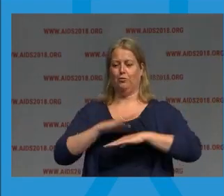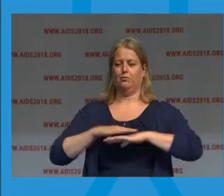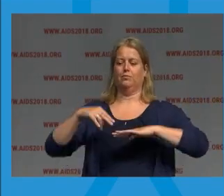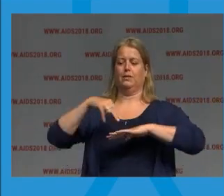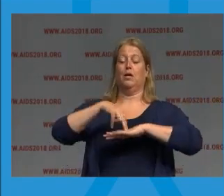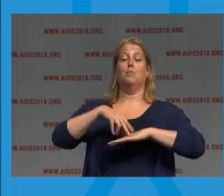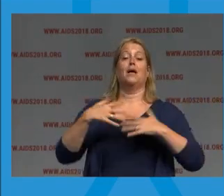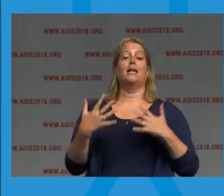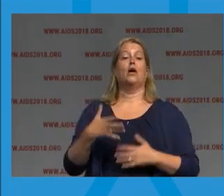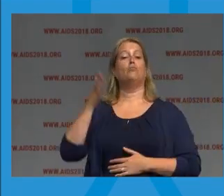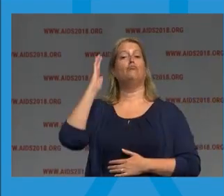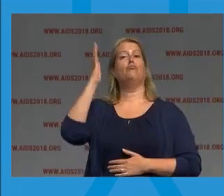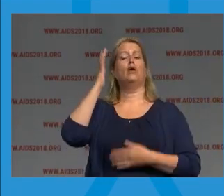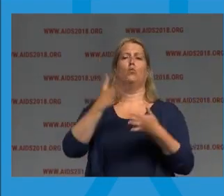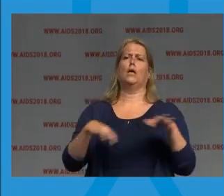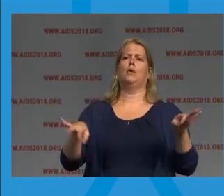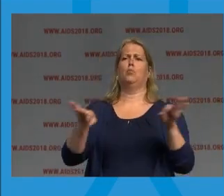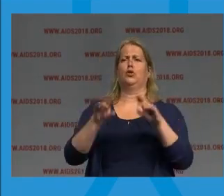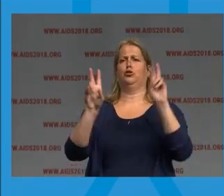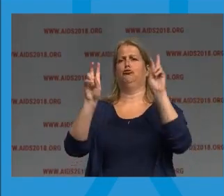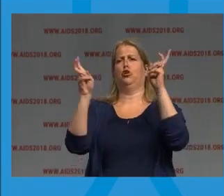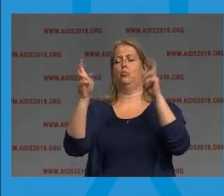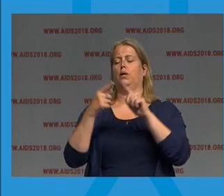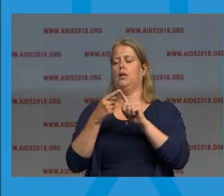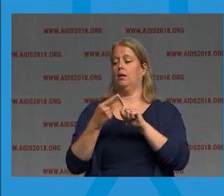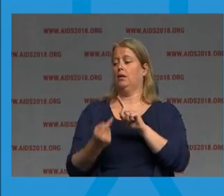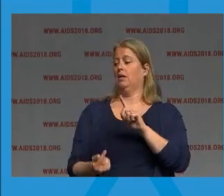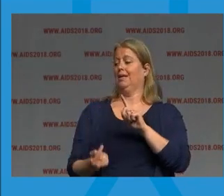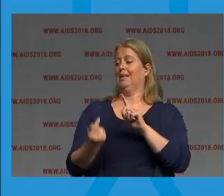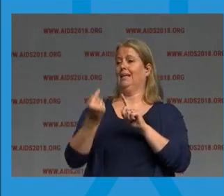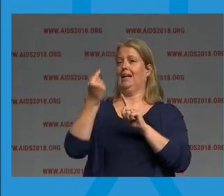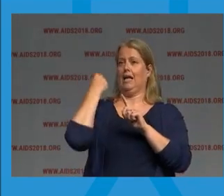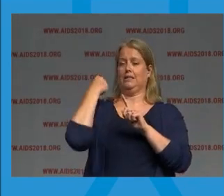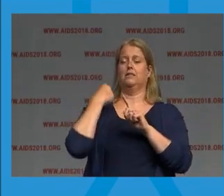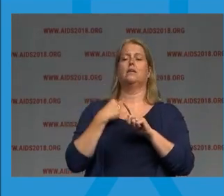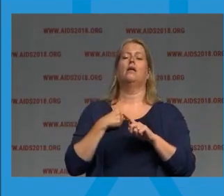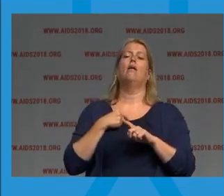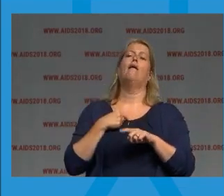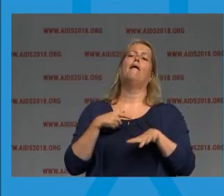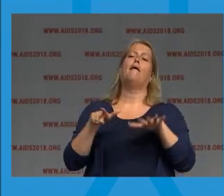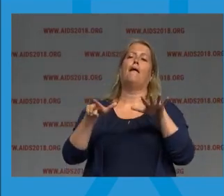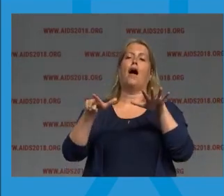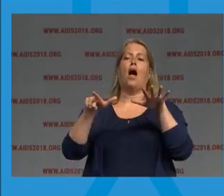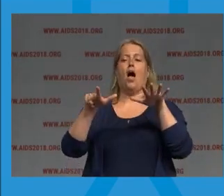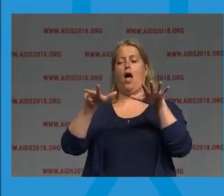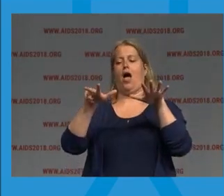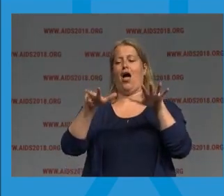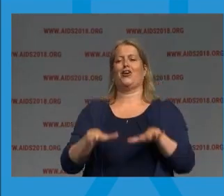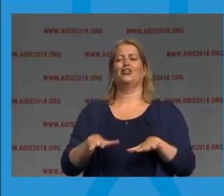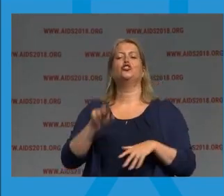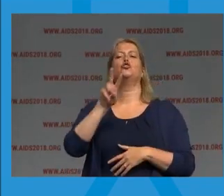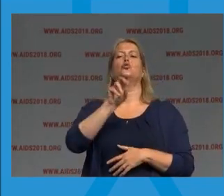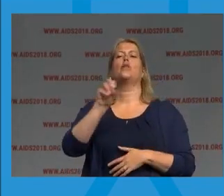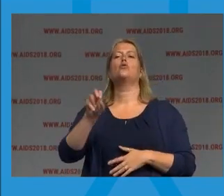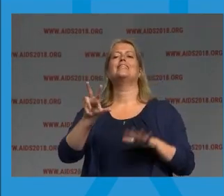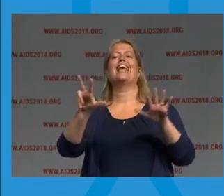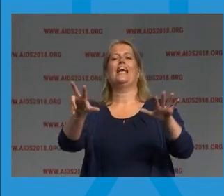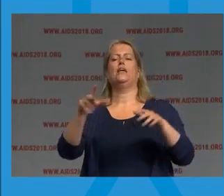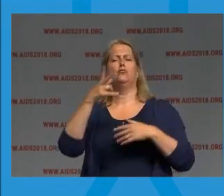important topic that was last spoken in August 2008 at the